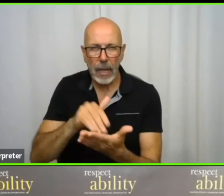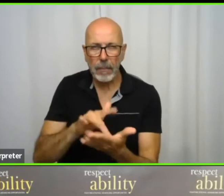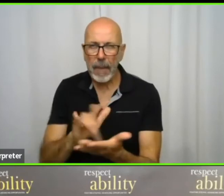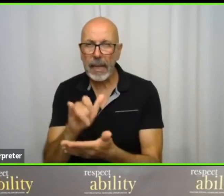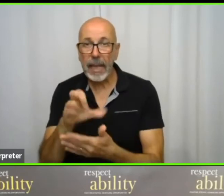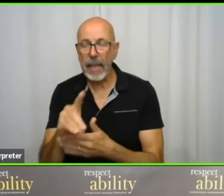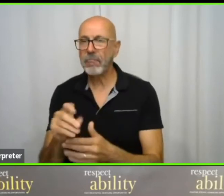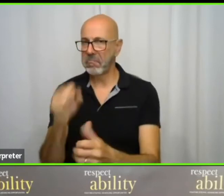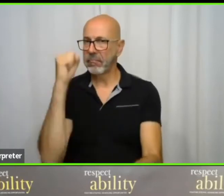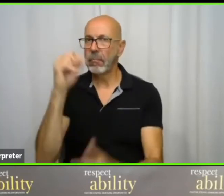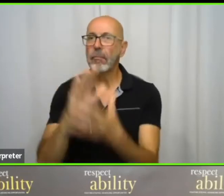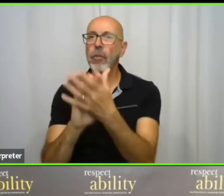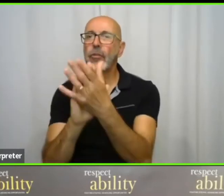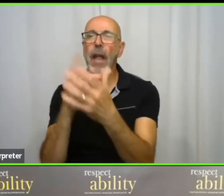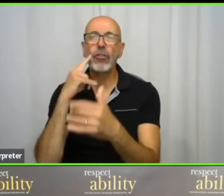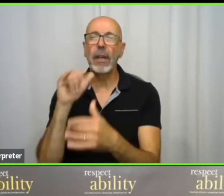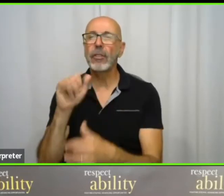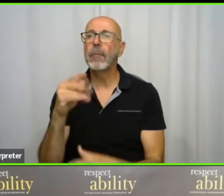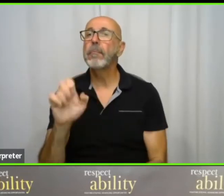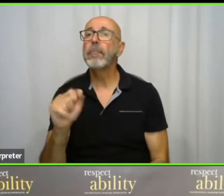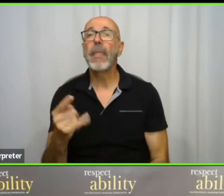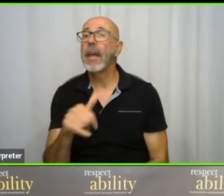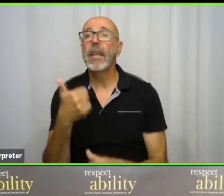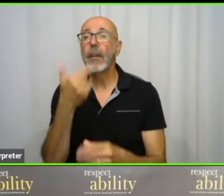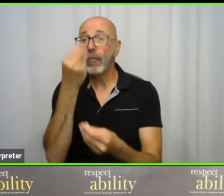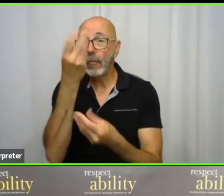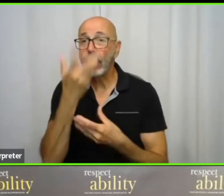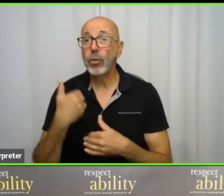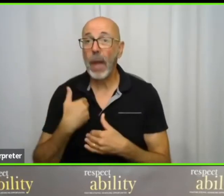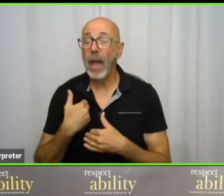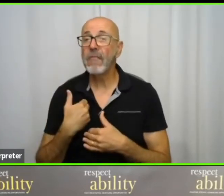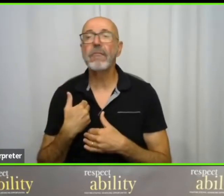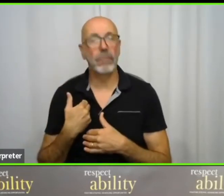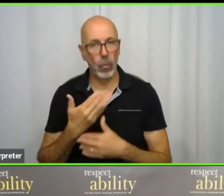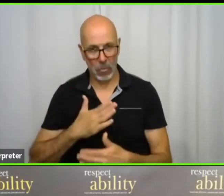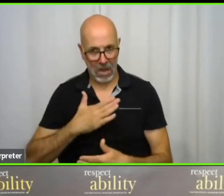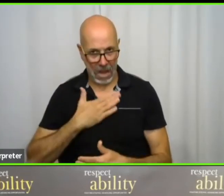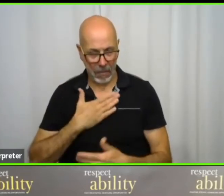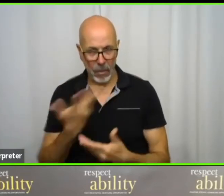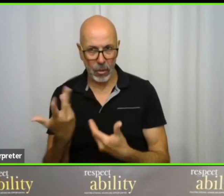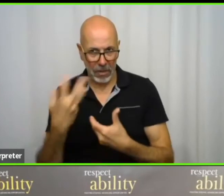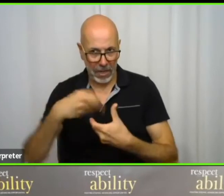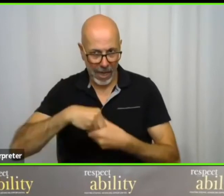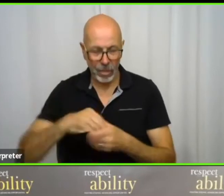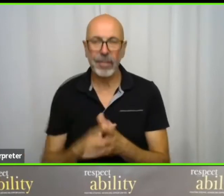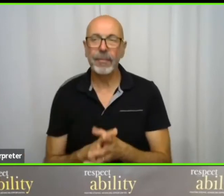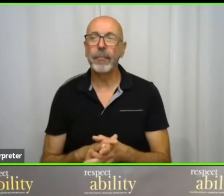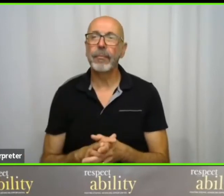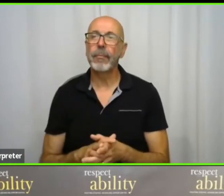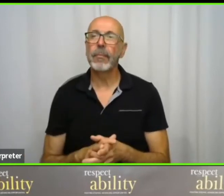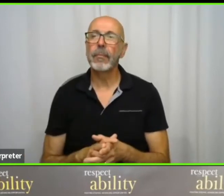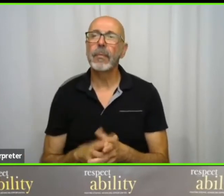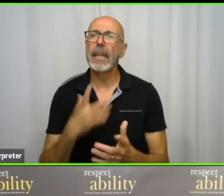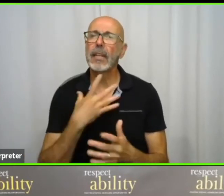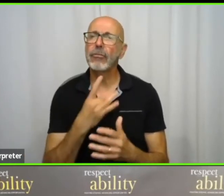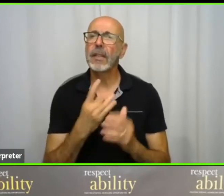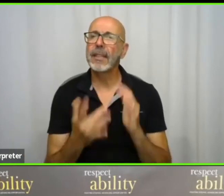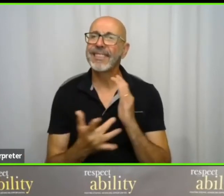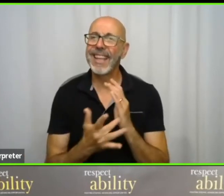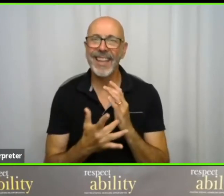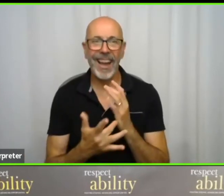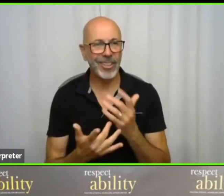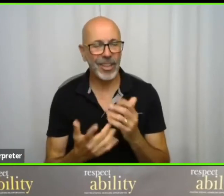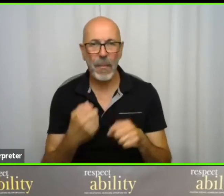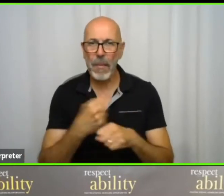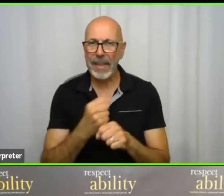you, Beth. If you have any information you want to follow up with us, please share. We're glad you're engaging. It's really interesting where technology makes this so much easier